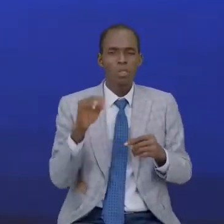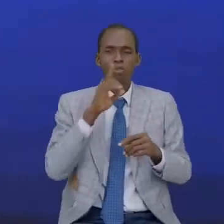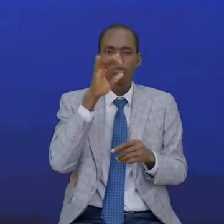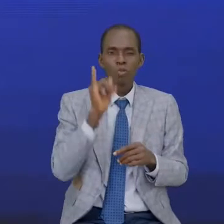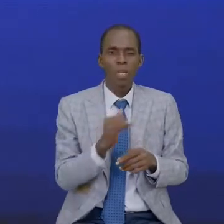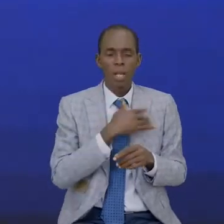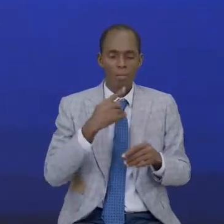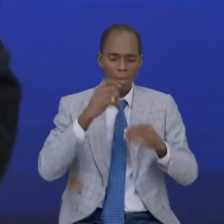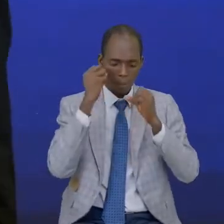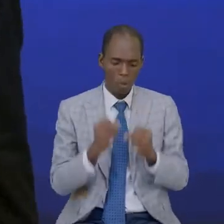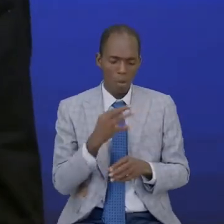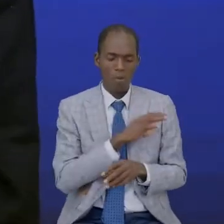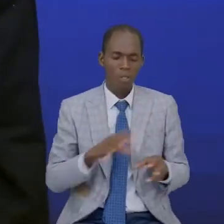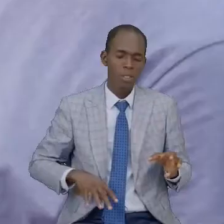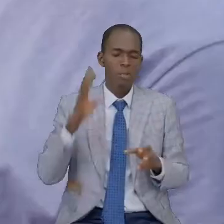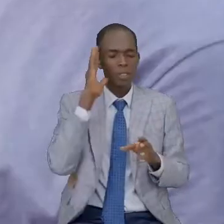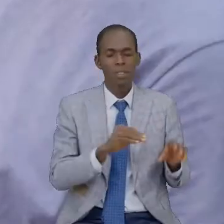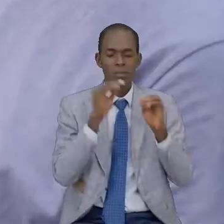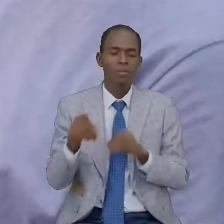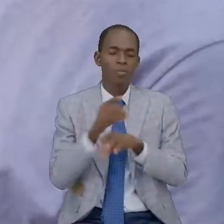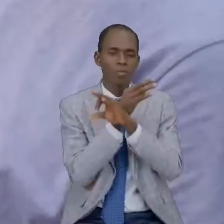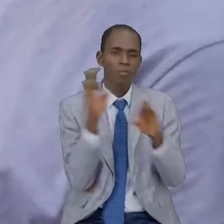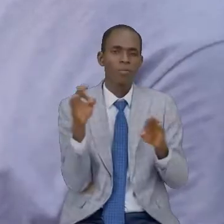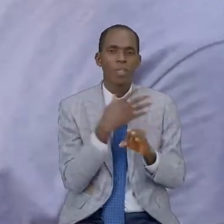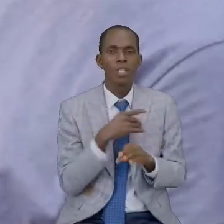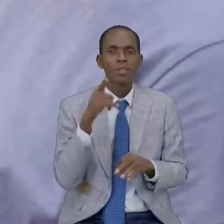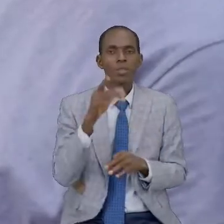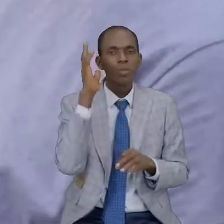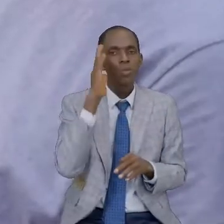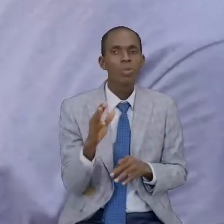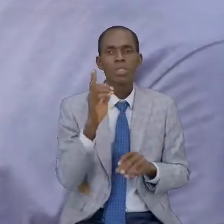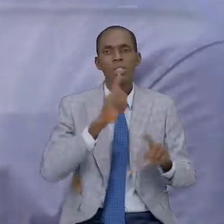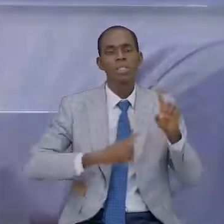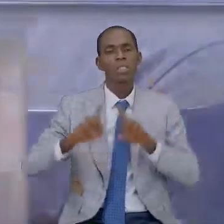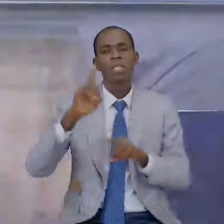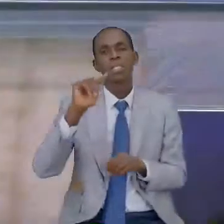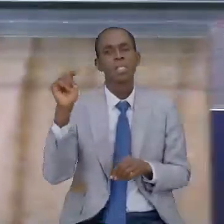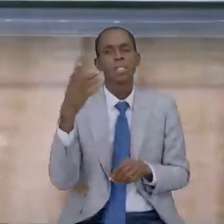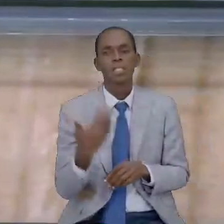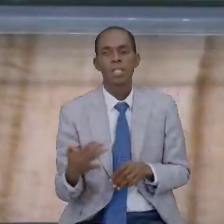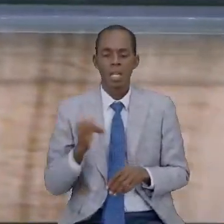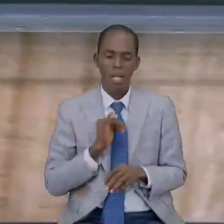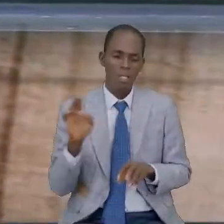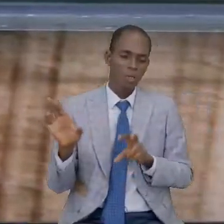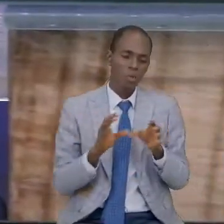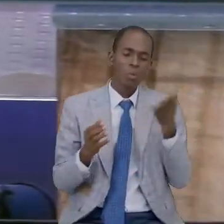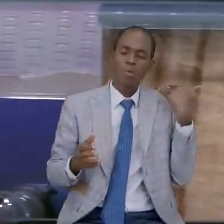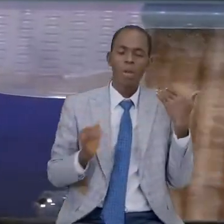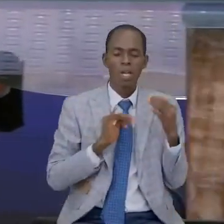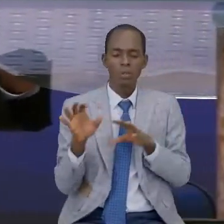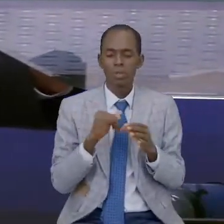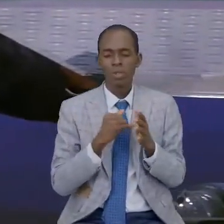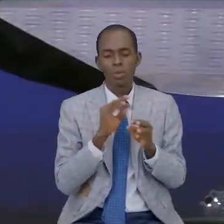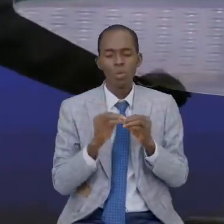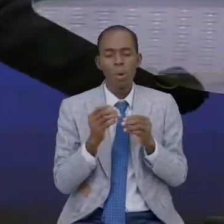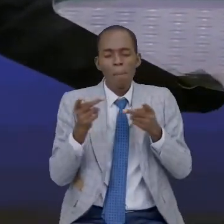the power of Christ will set you free. And then you'll say, the things I used to do, I do them no more.